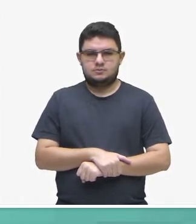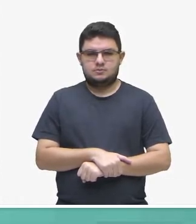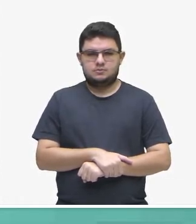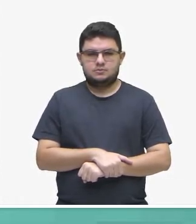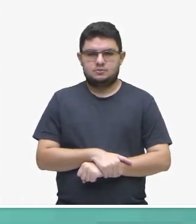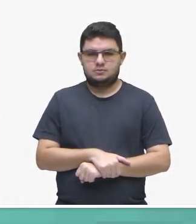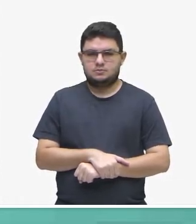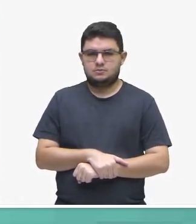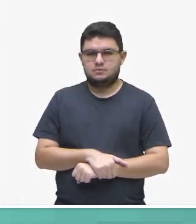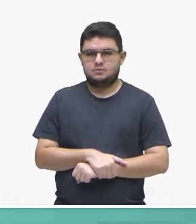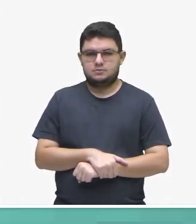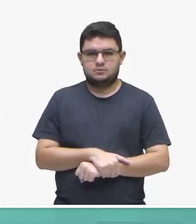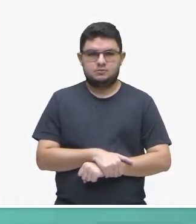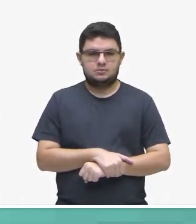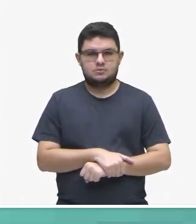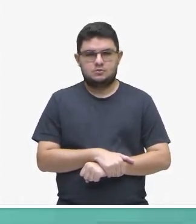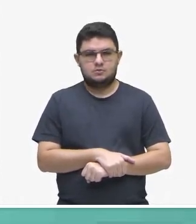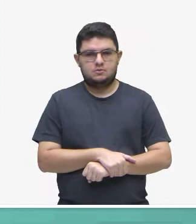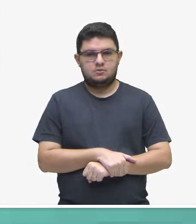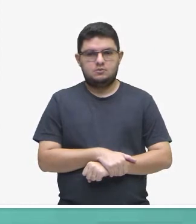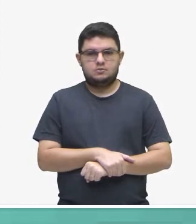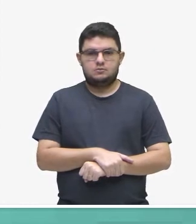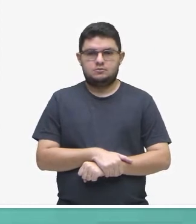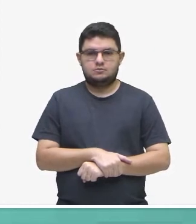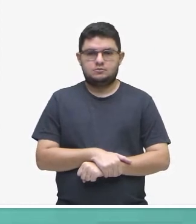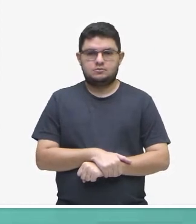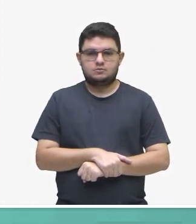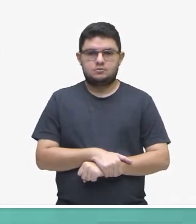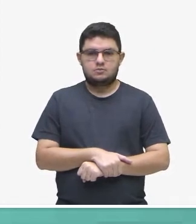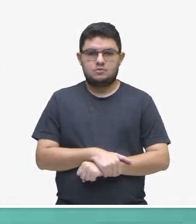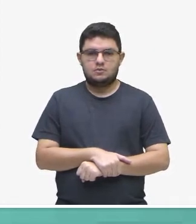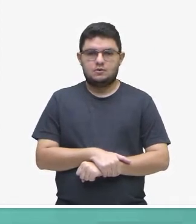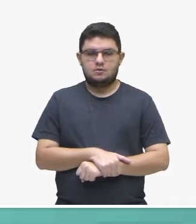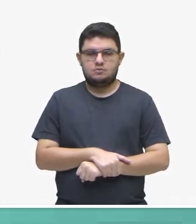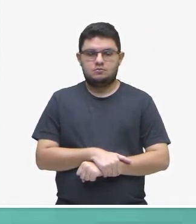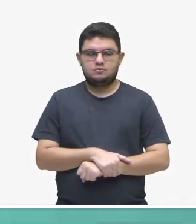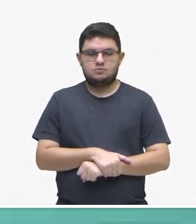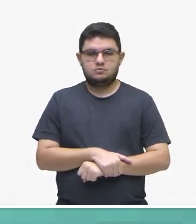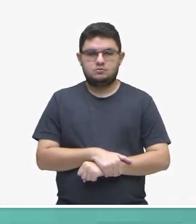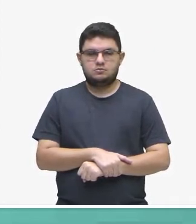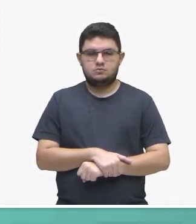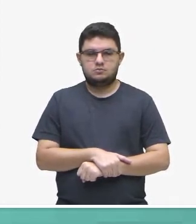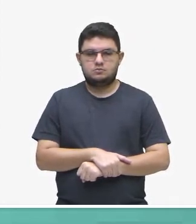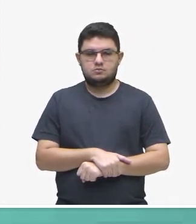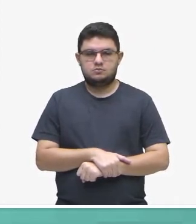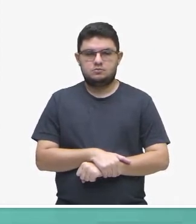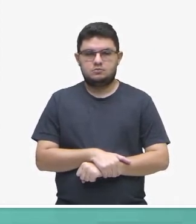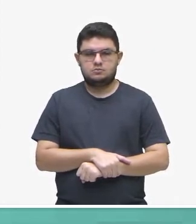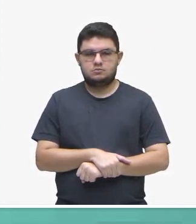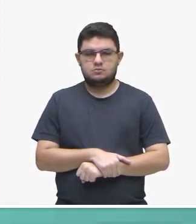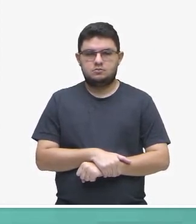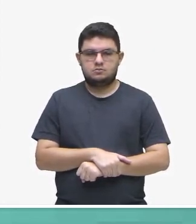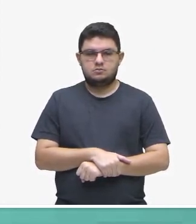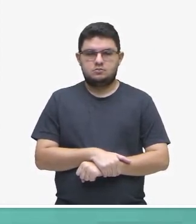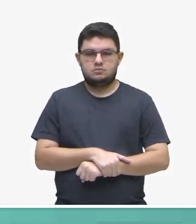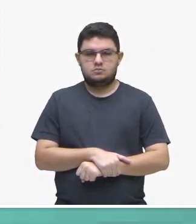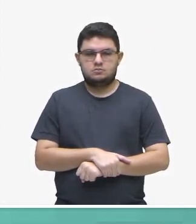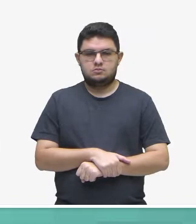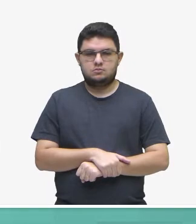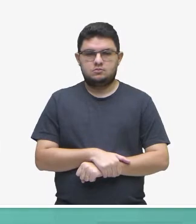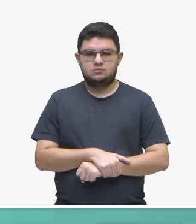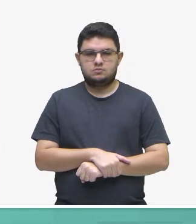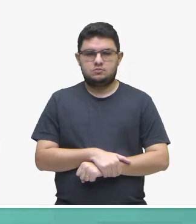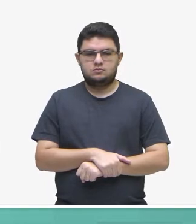you decreased the stress levels. I think I will keep practicing. It's already part of my